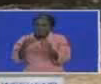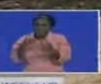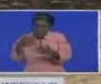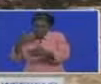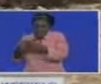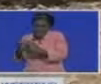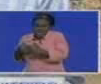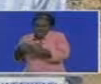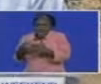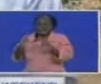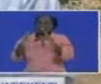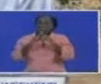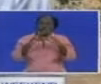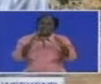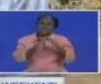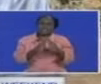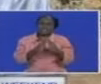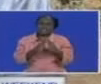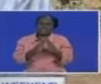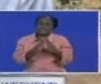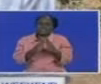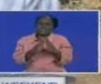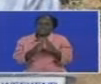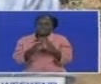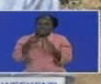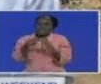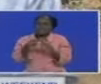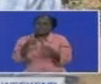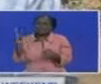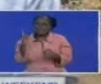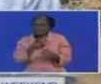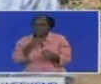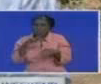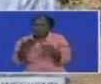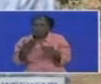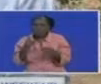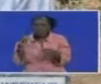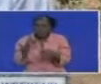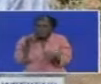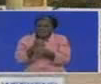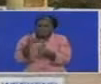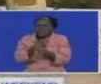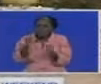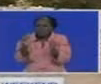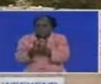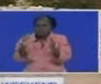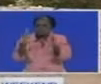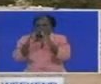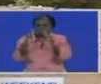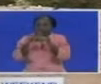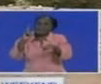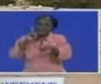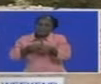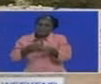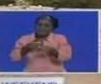These wells that they rely for water supply are being polluted or contaminated by these pit latrines. While some